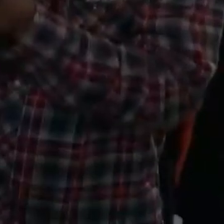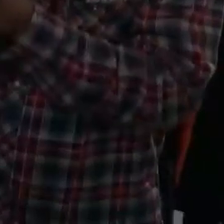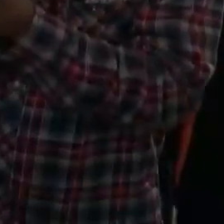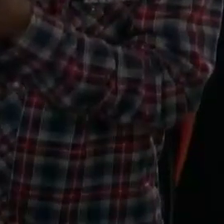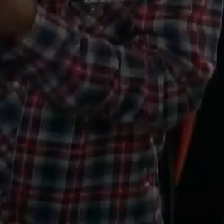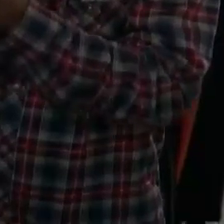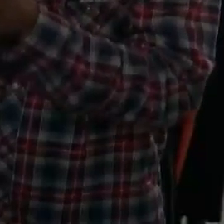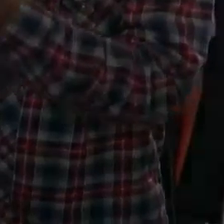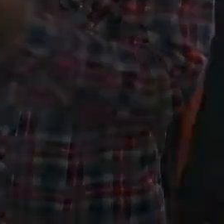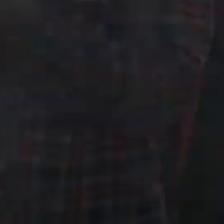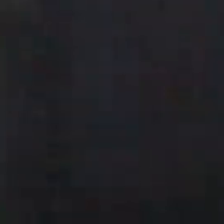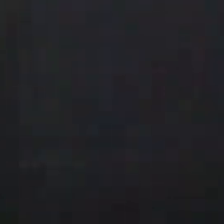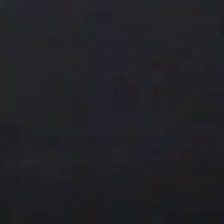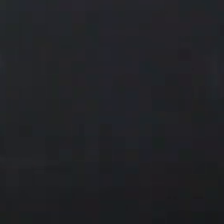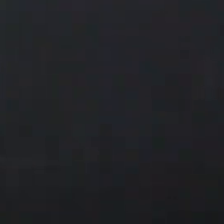Thank you very much.